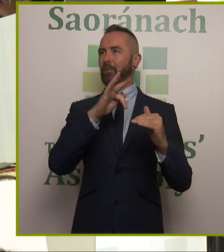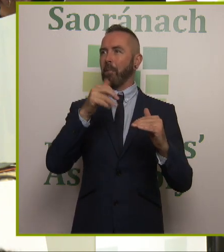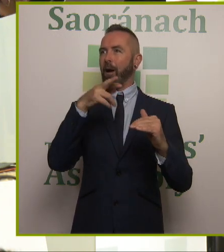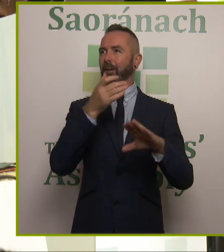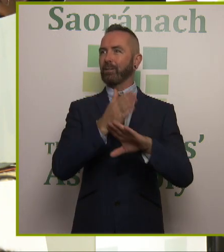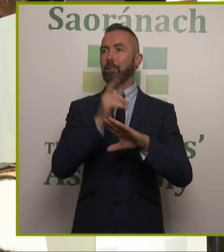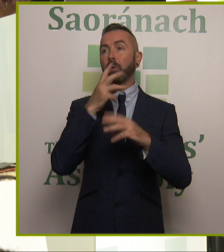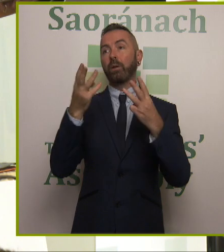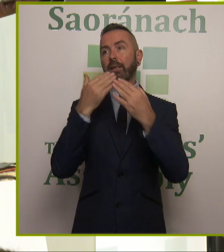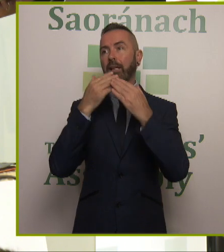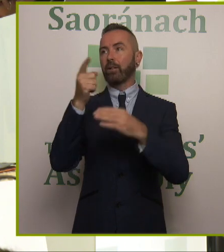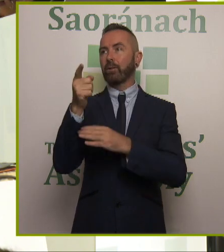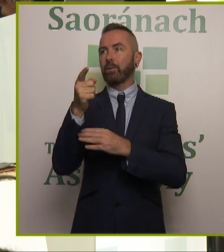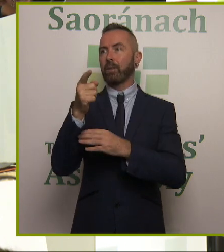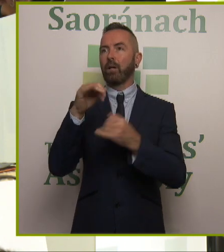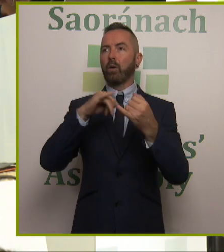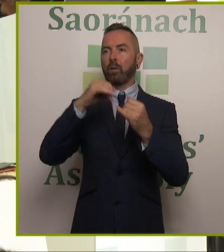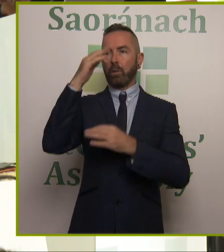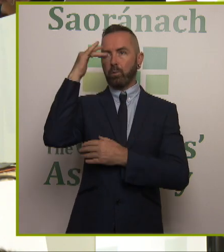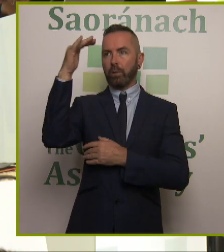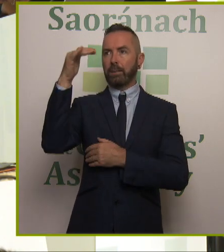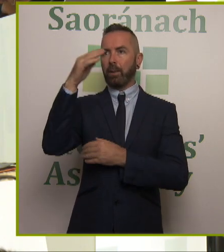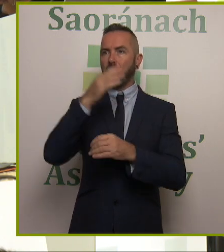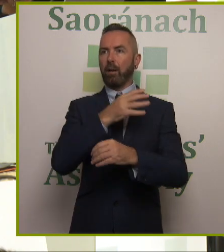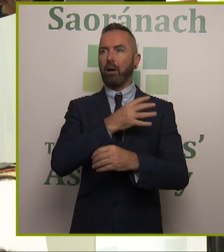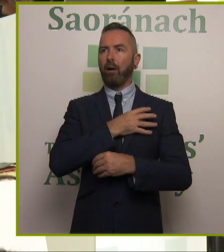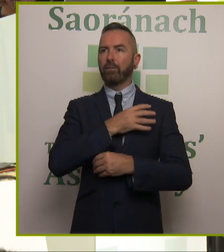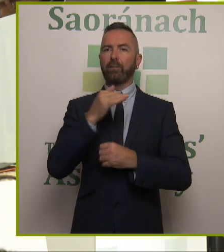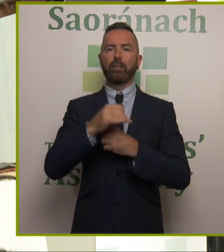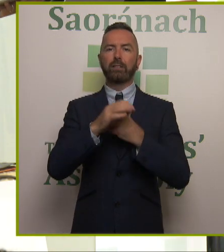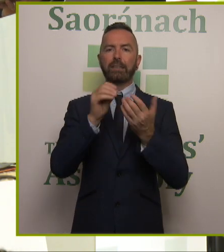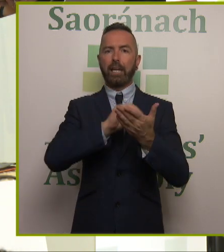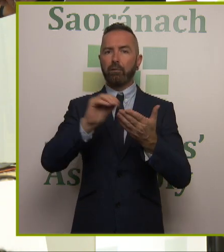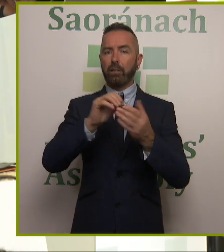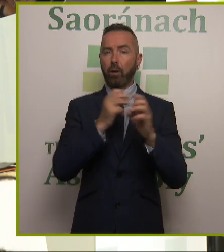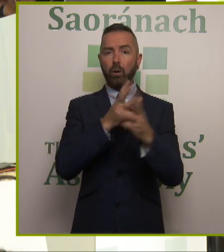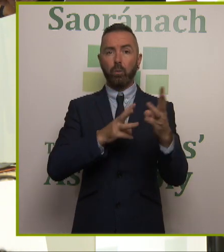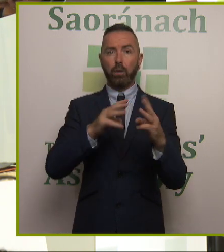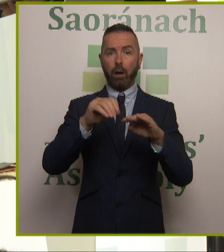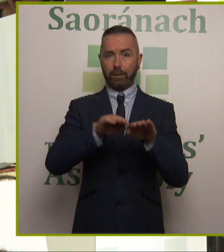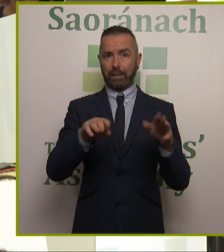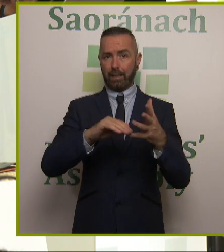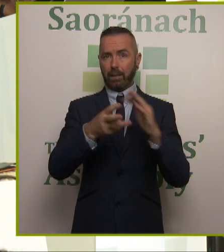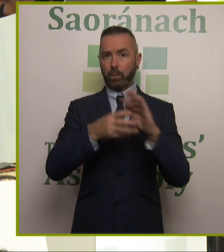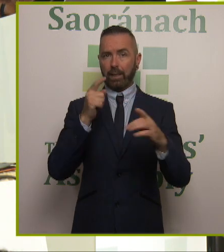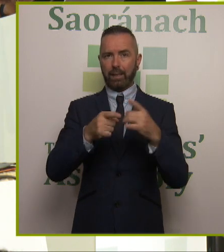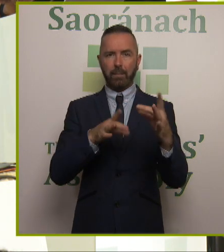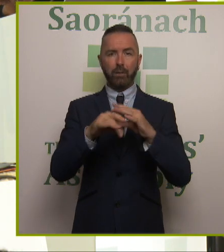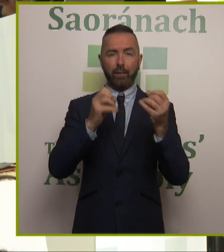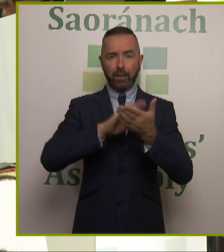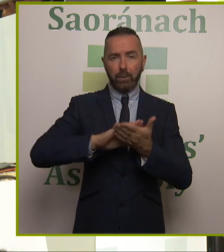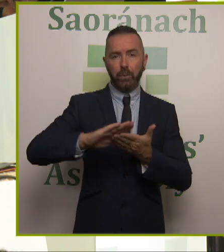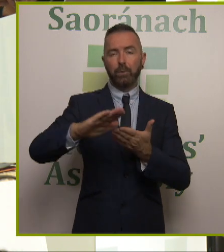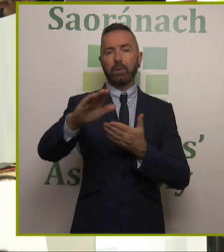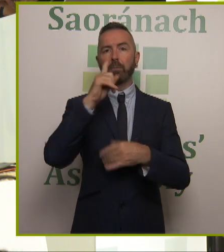want to thank Tim, who's the principal officer with the Secretariat, for all his work, not only on the stage last weekend, making sure all the proceedings ran